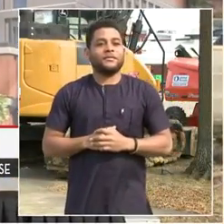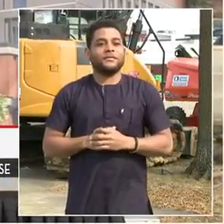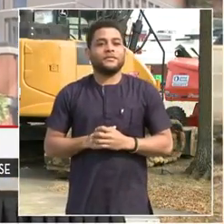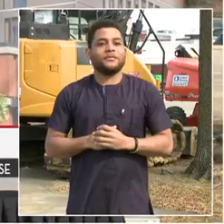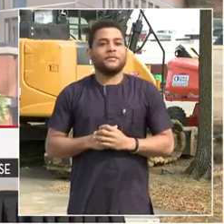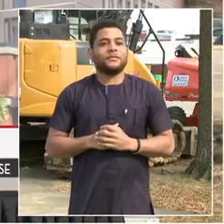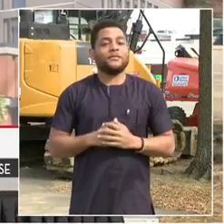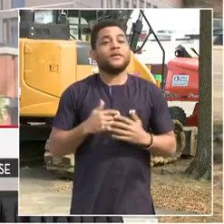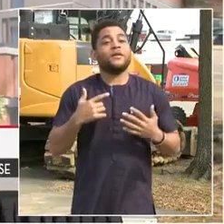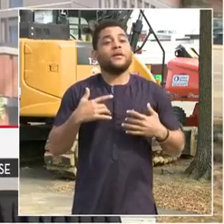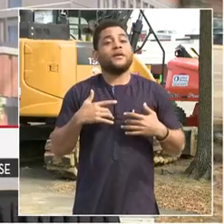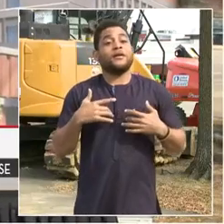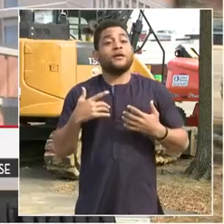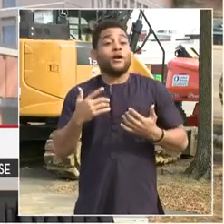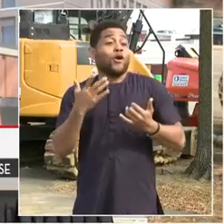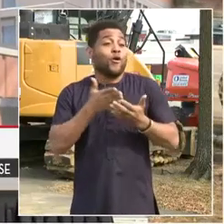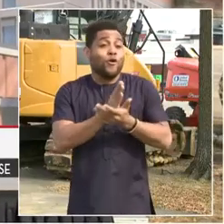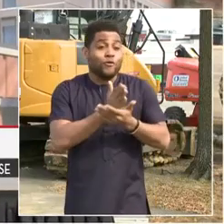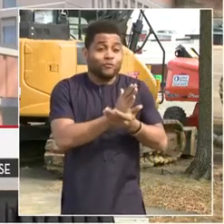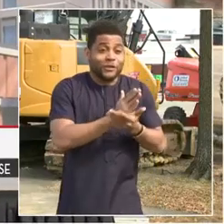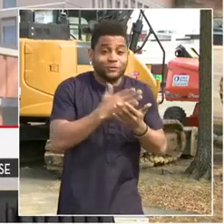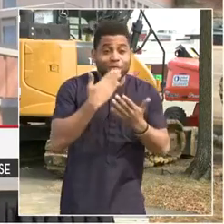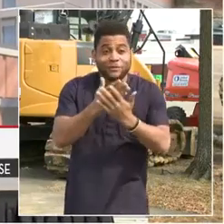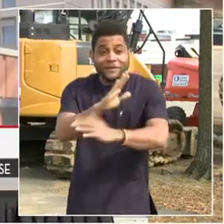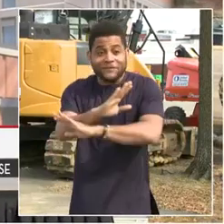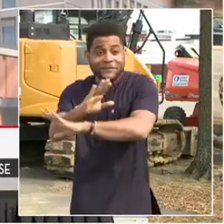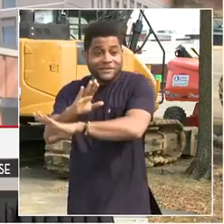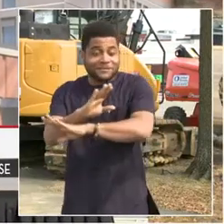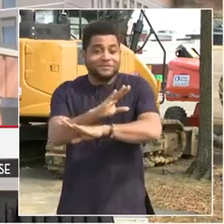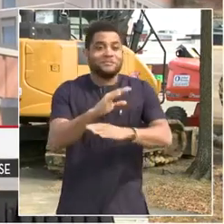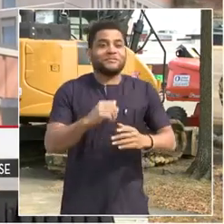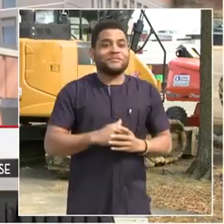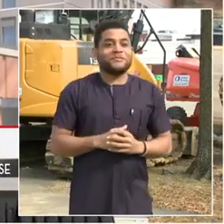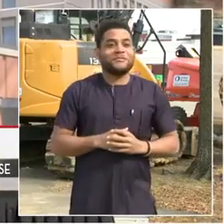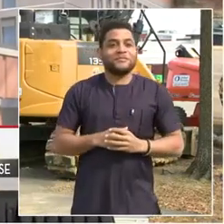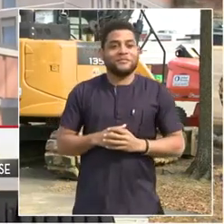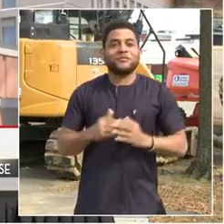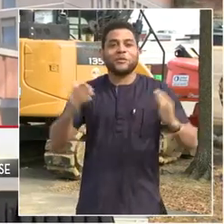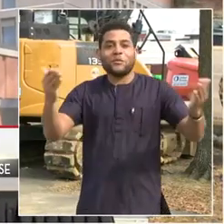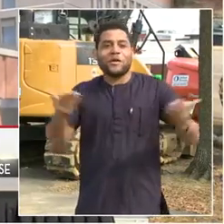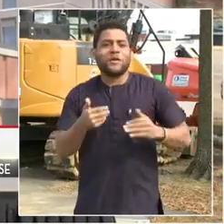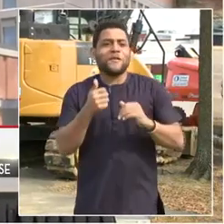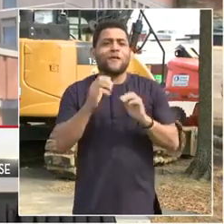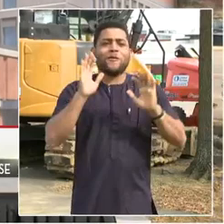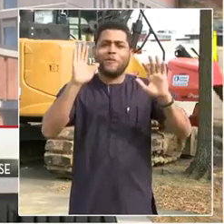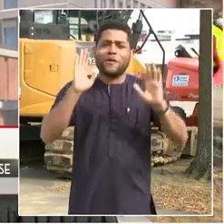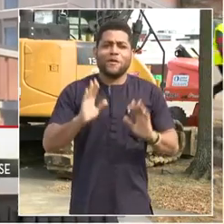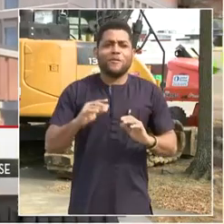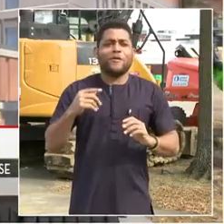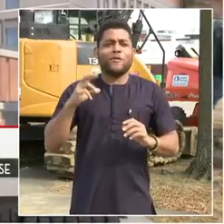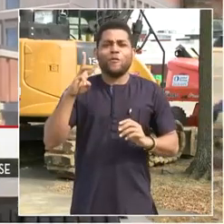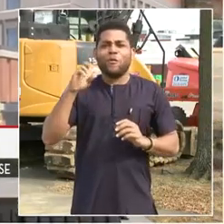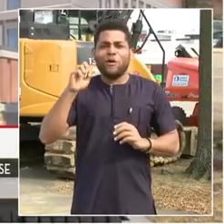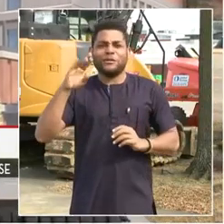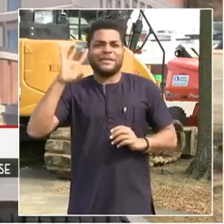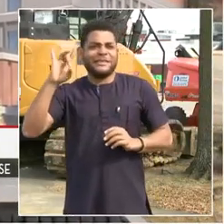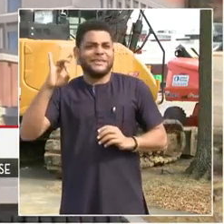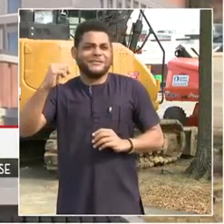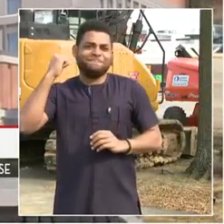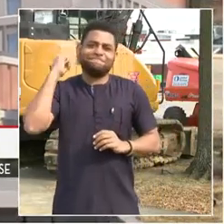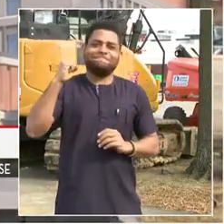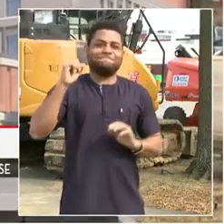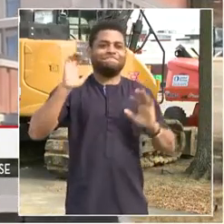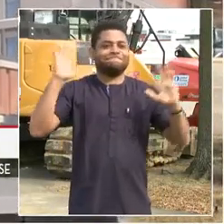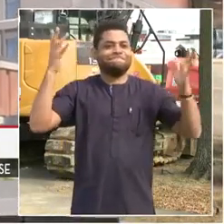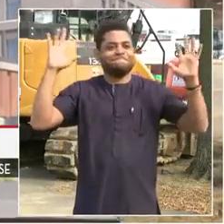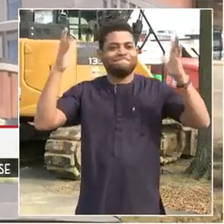All right. Good afternoon, everyone. Welcome to the great Ward 8. We are so happy